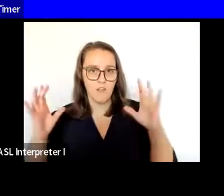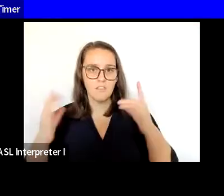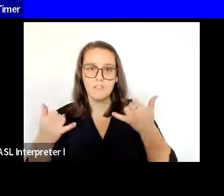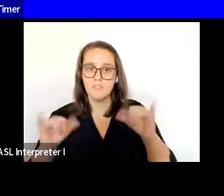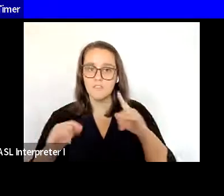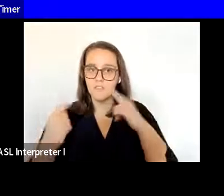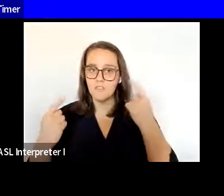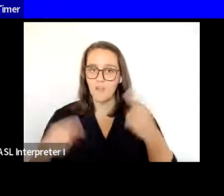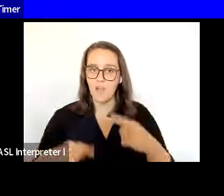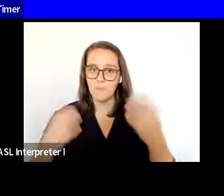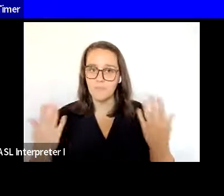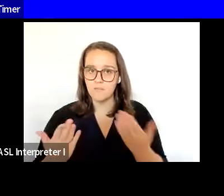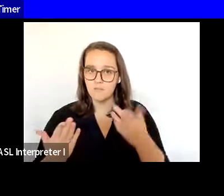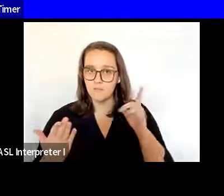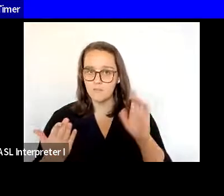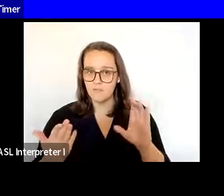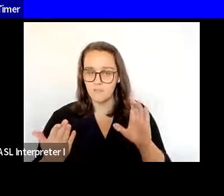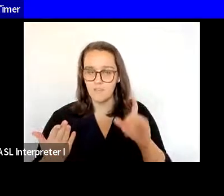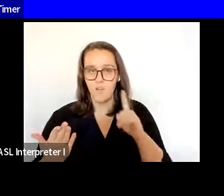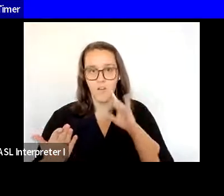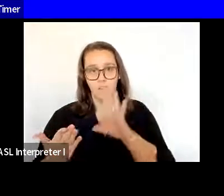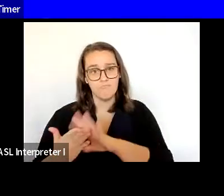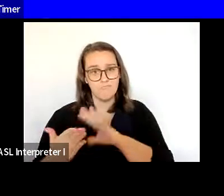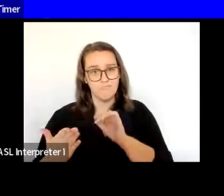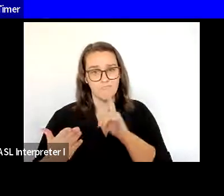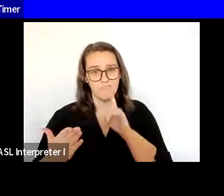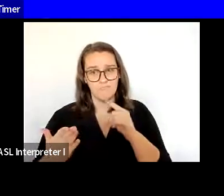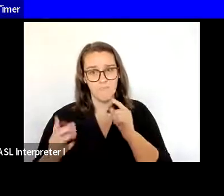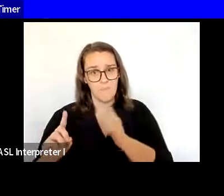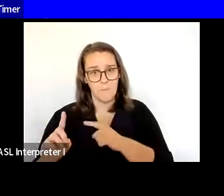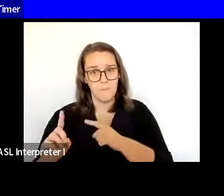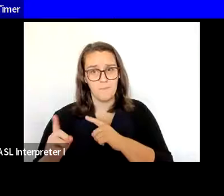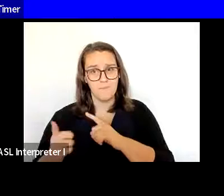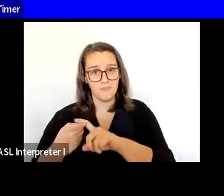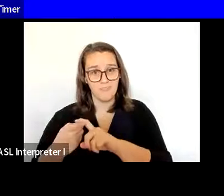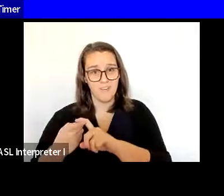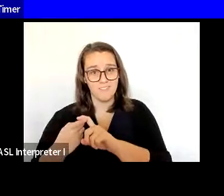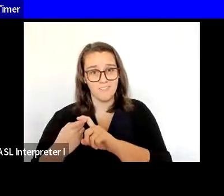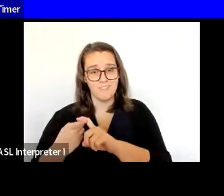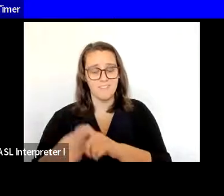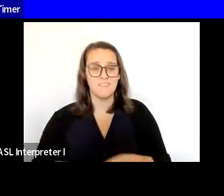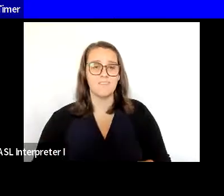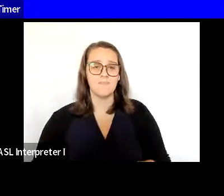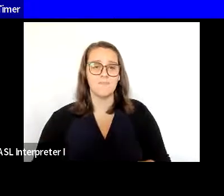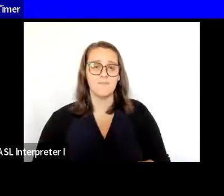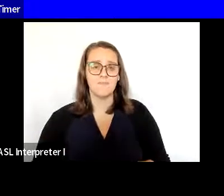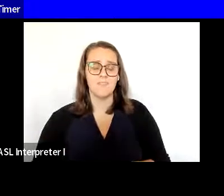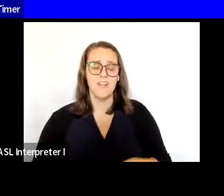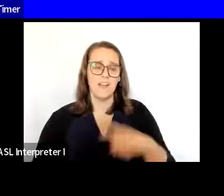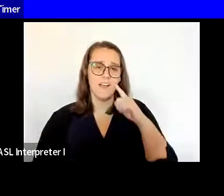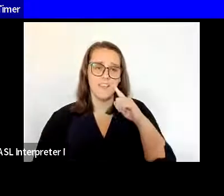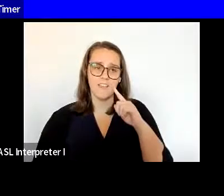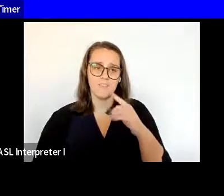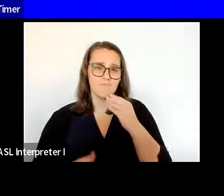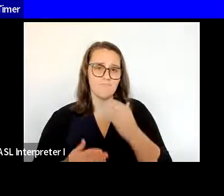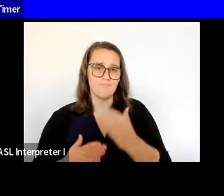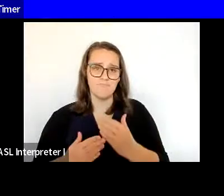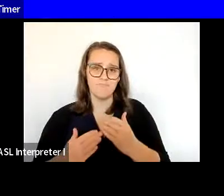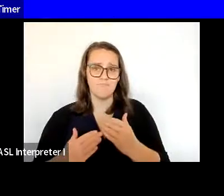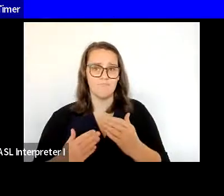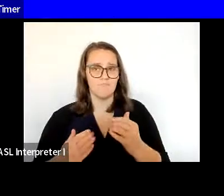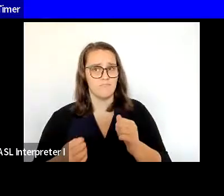city. And I learned a lot from him as a friend. I think this is a fitting way to honor his memory and